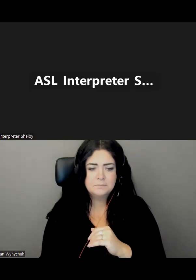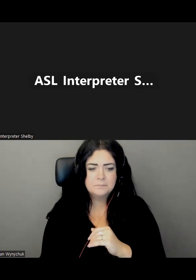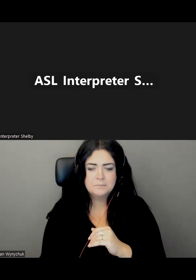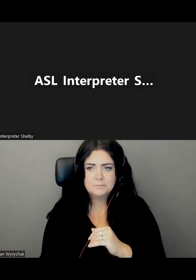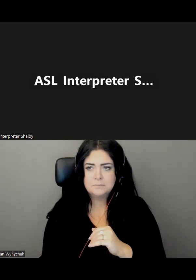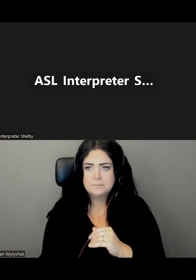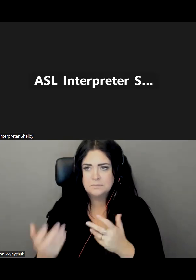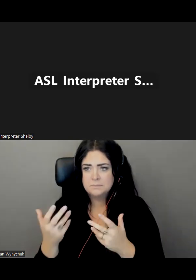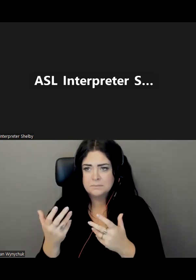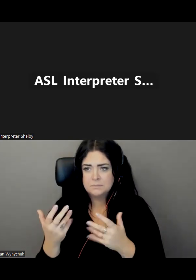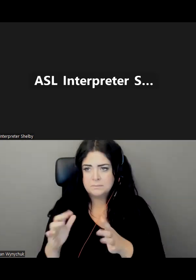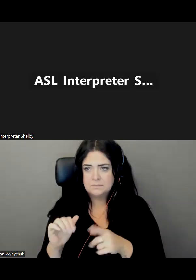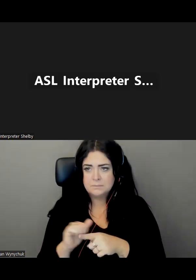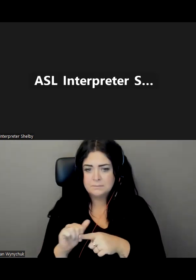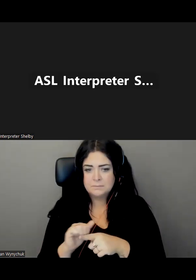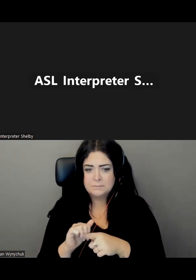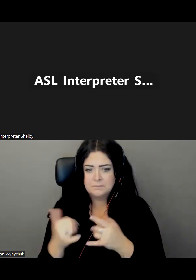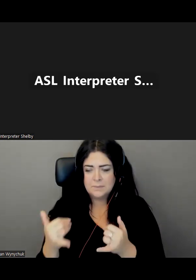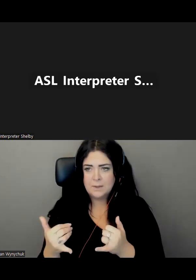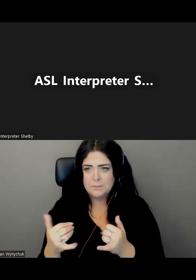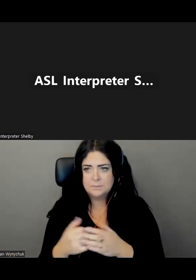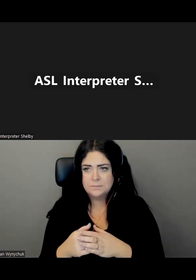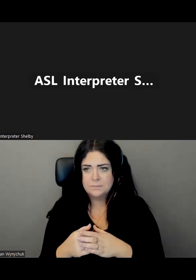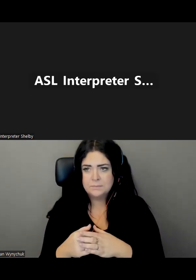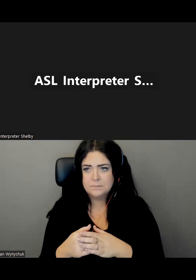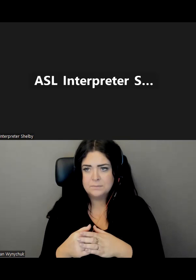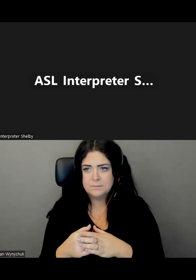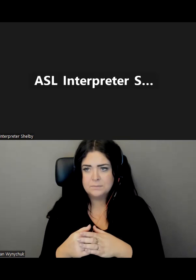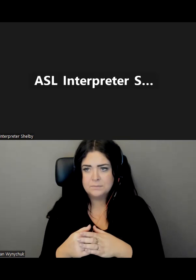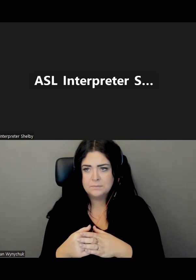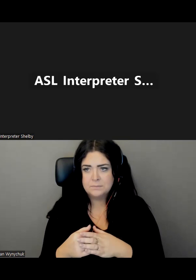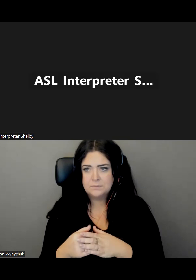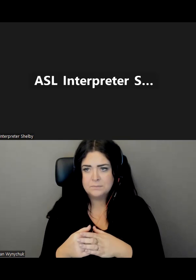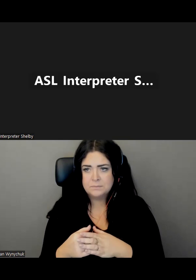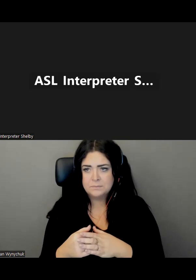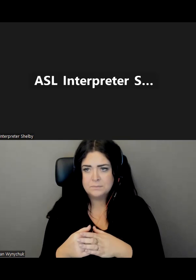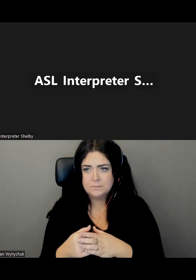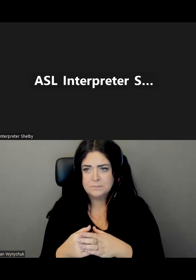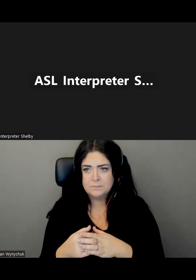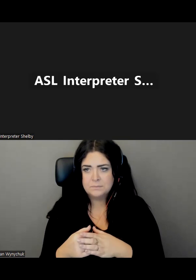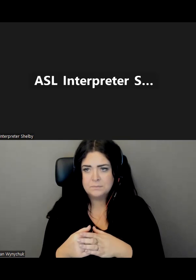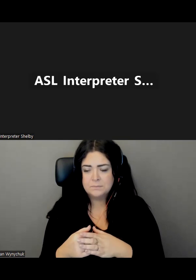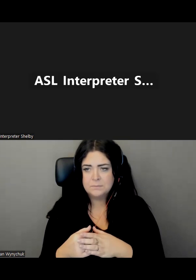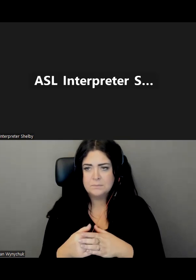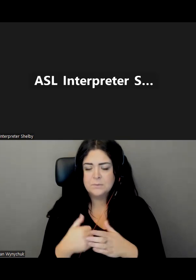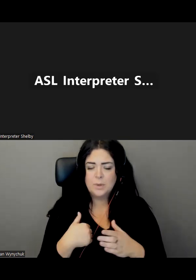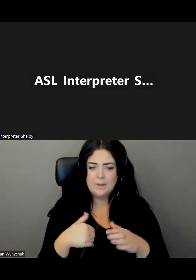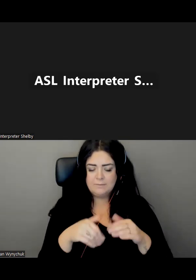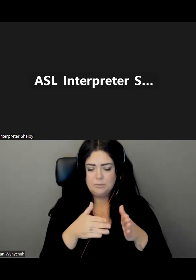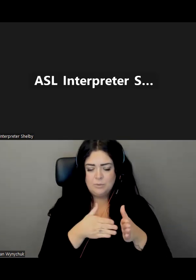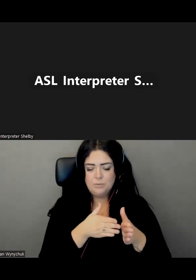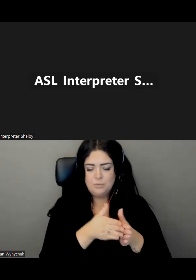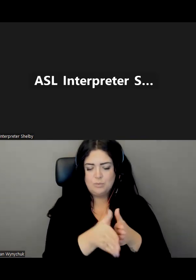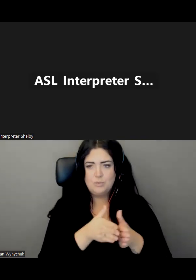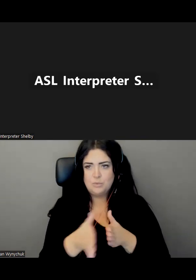been trained as humans to basically plant in rows. So you're planting here, but when you look at